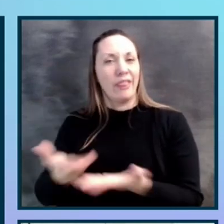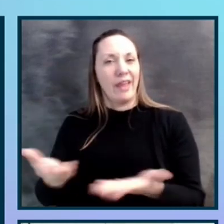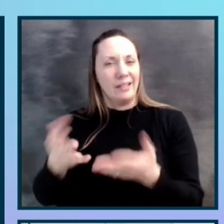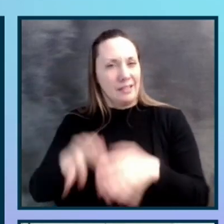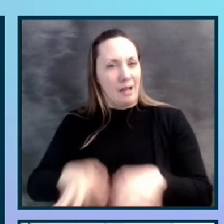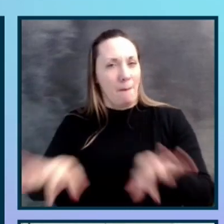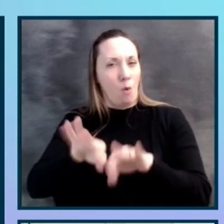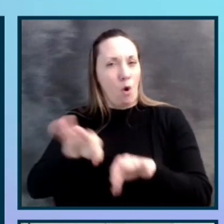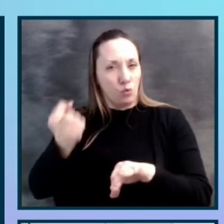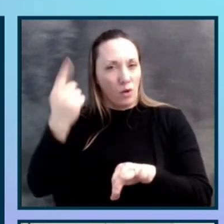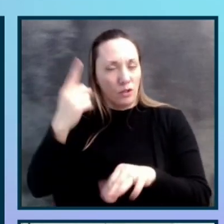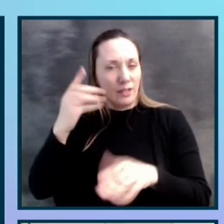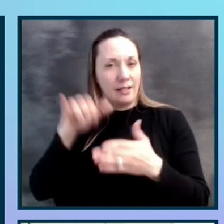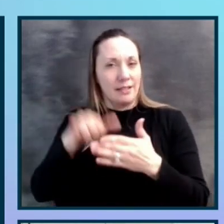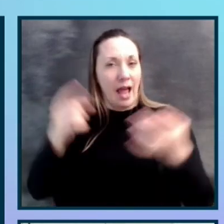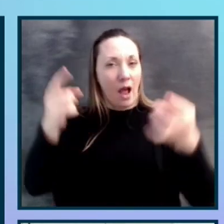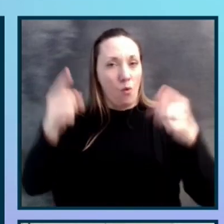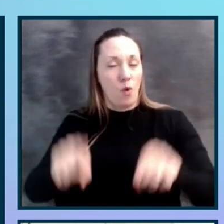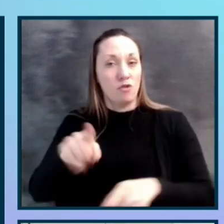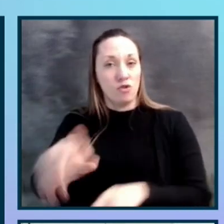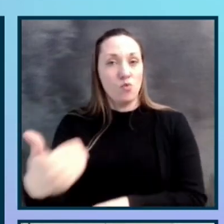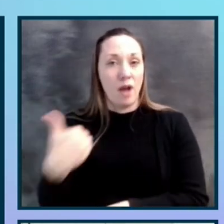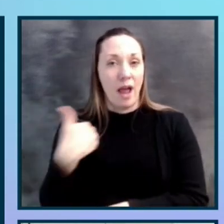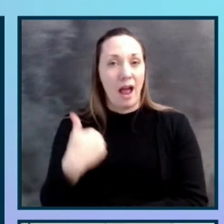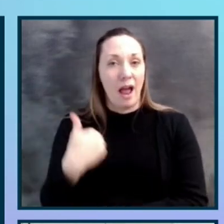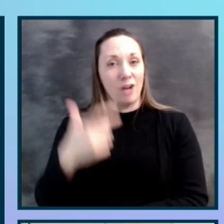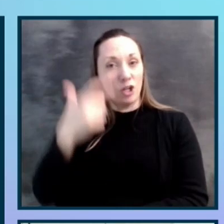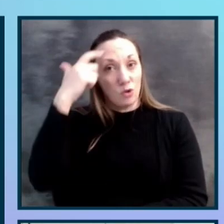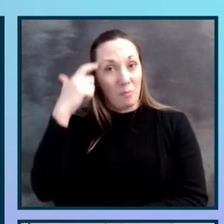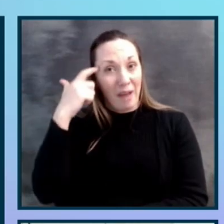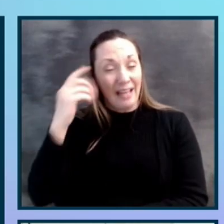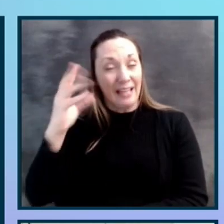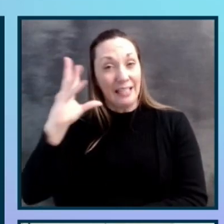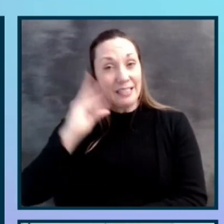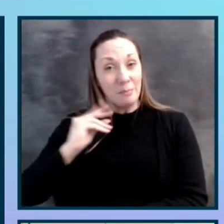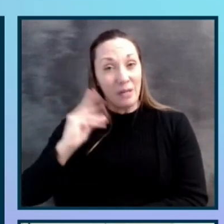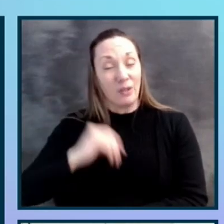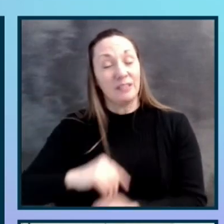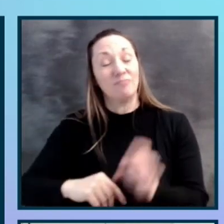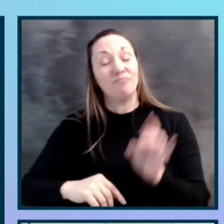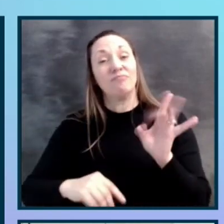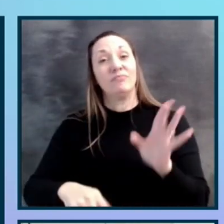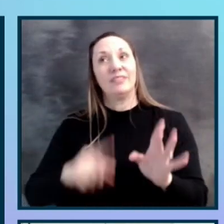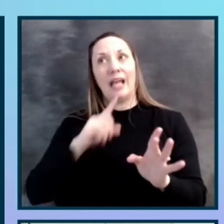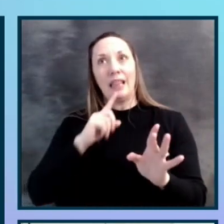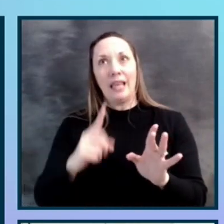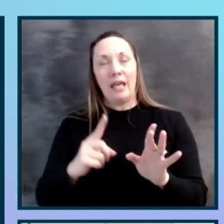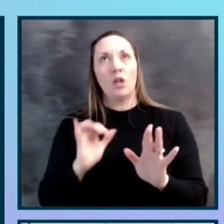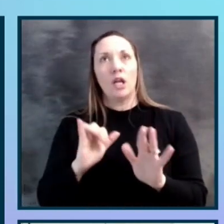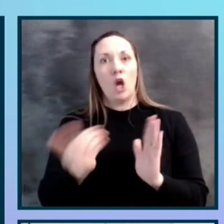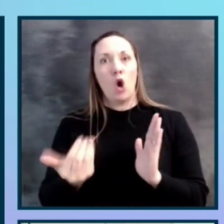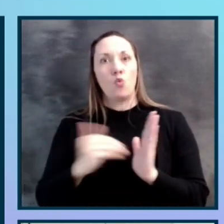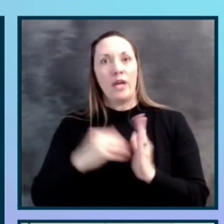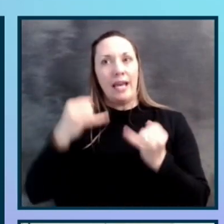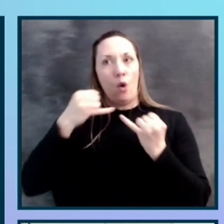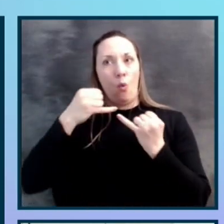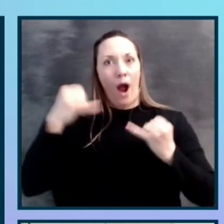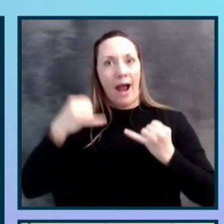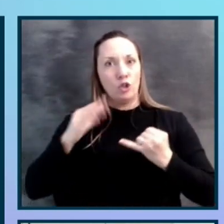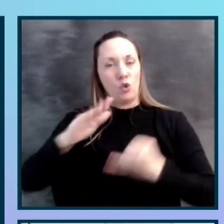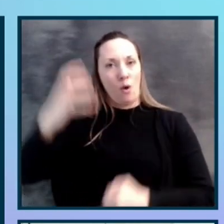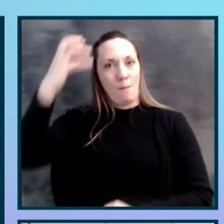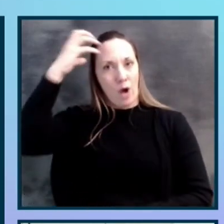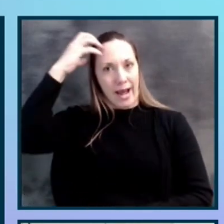that when you have traumatic experiences, it literally rewires your brain. This has been studied